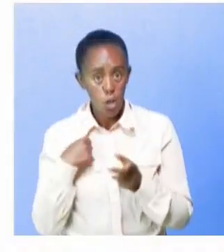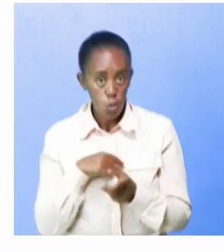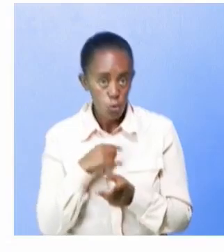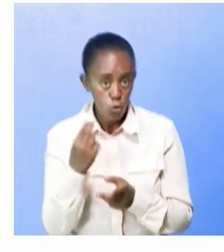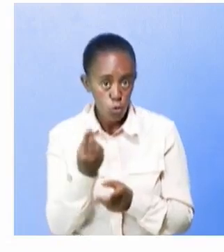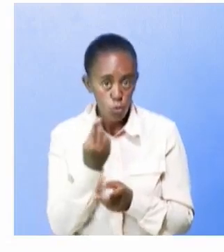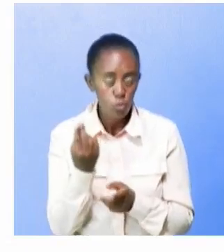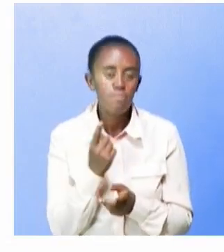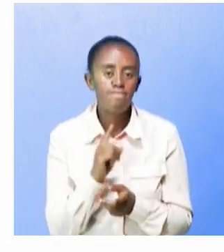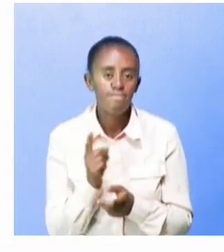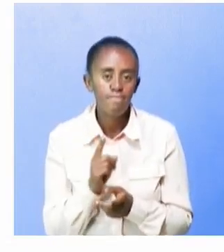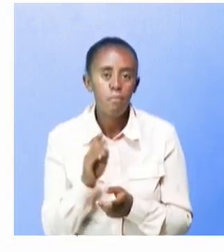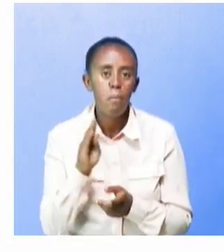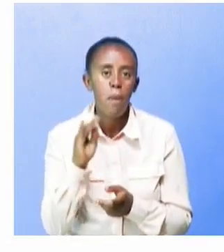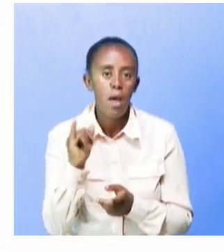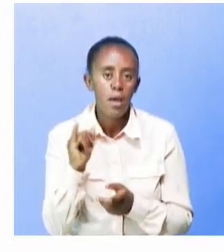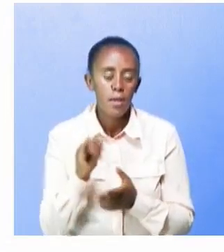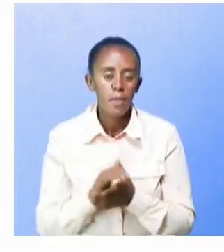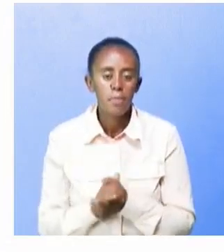it is by